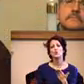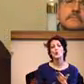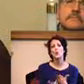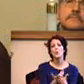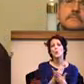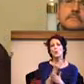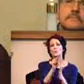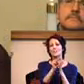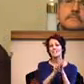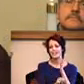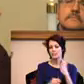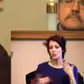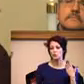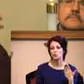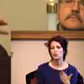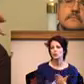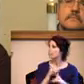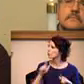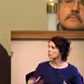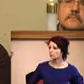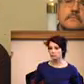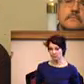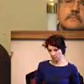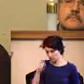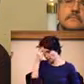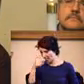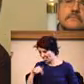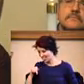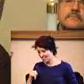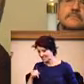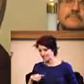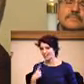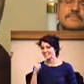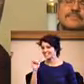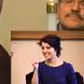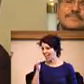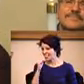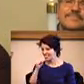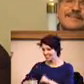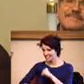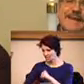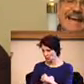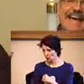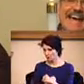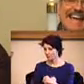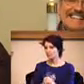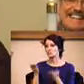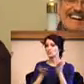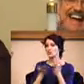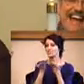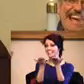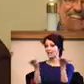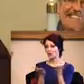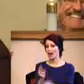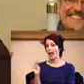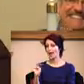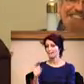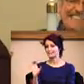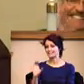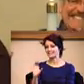that this year begins my 10th midy year of ministry here at Metropolitan Community Church of Los Angeles and I'm really delighted